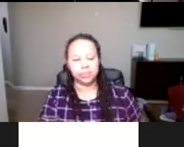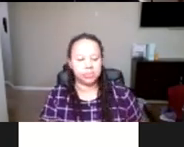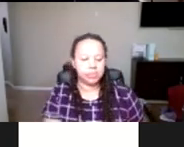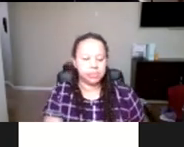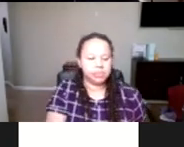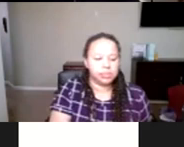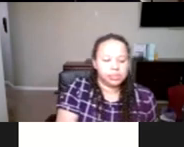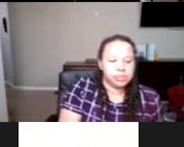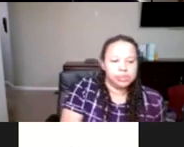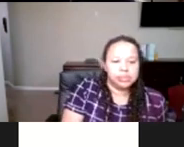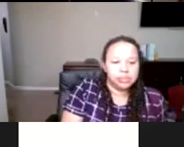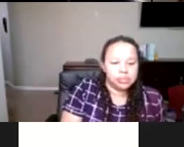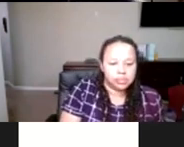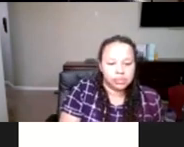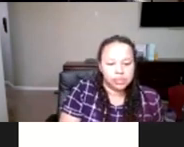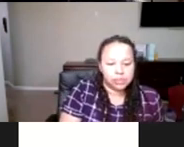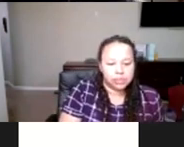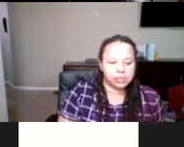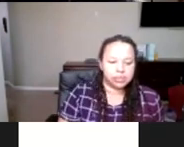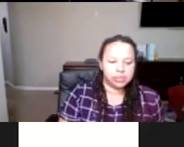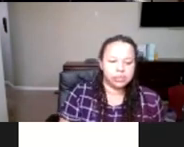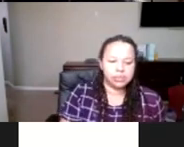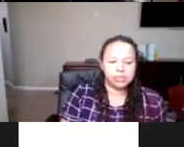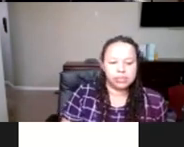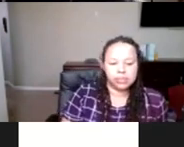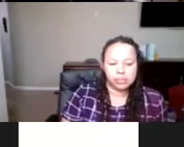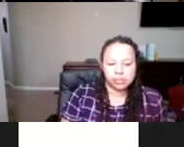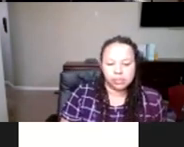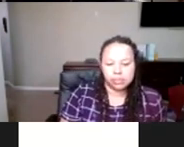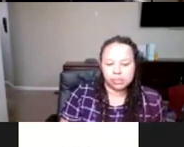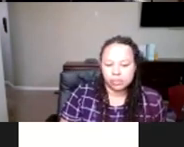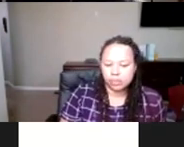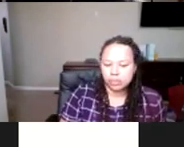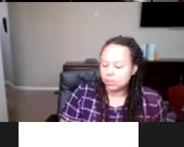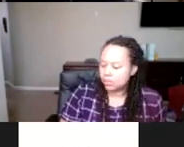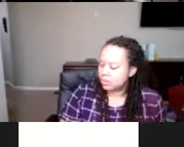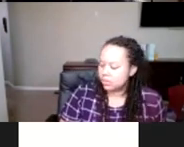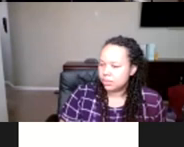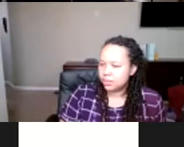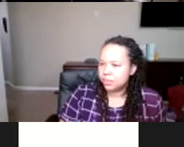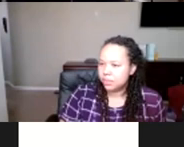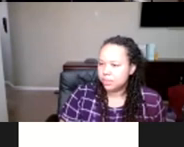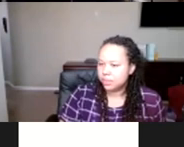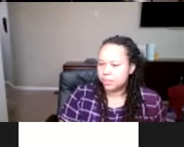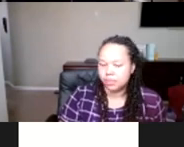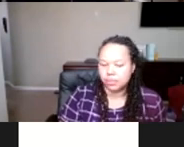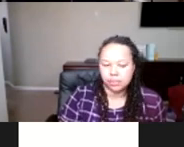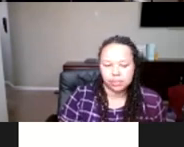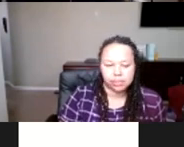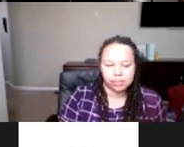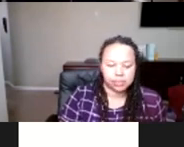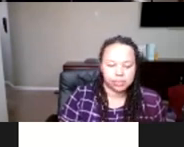So I'm part of that community. My bands are Tututni and Chetco, so I come from the Gold Beach region before